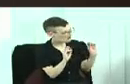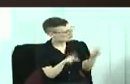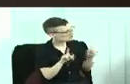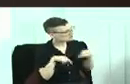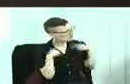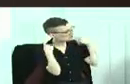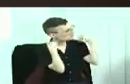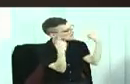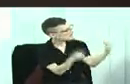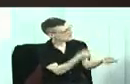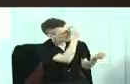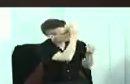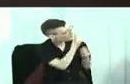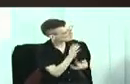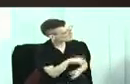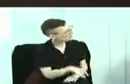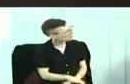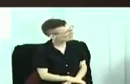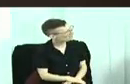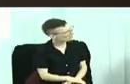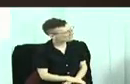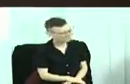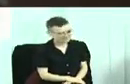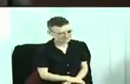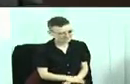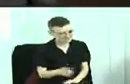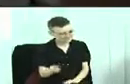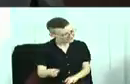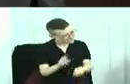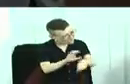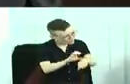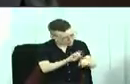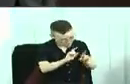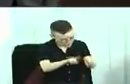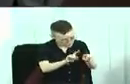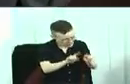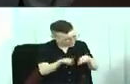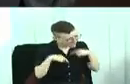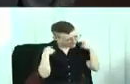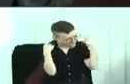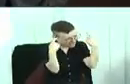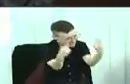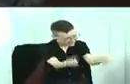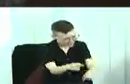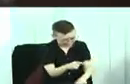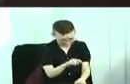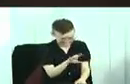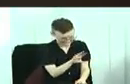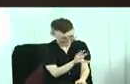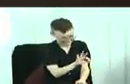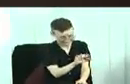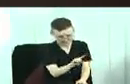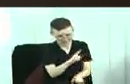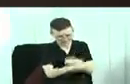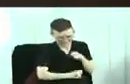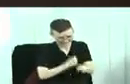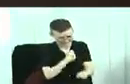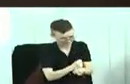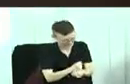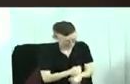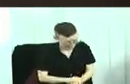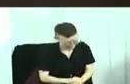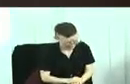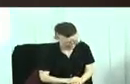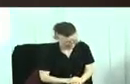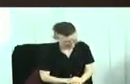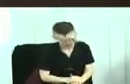ever shared that with her. Going to church since she was 6 years old, every single Sunday for nearly 91 years, how do we